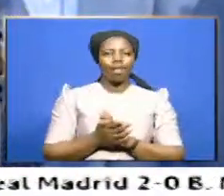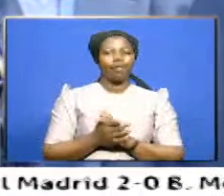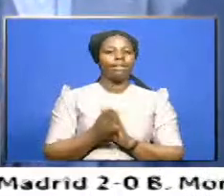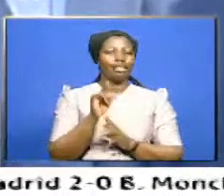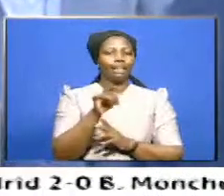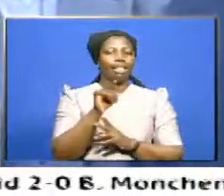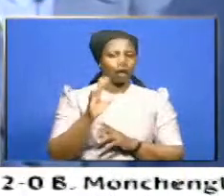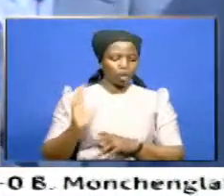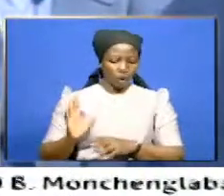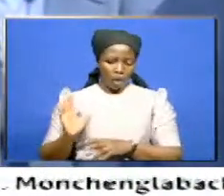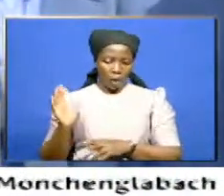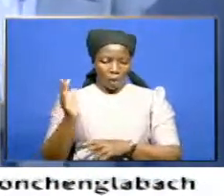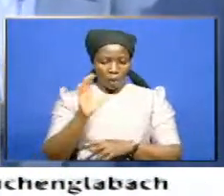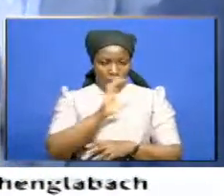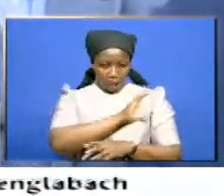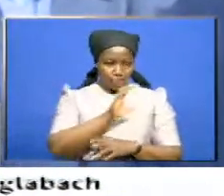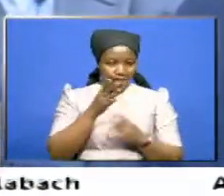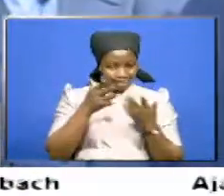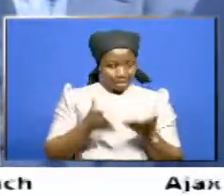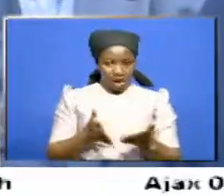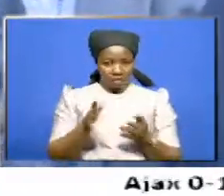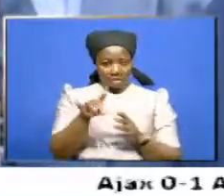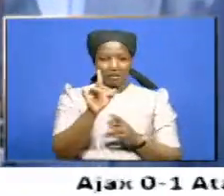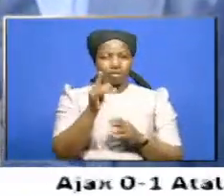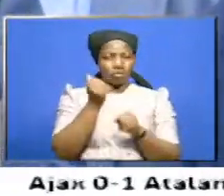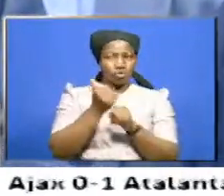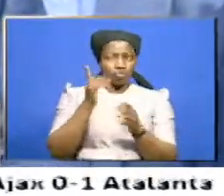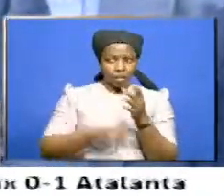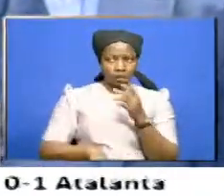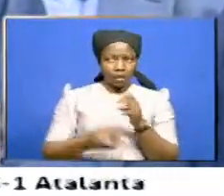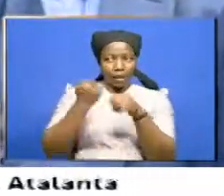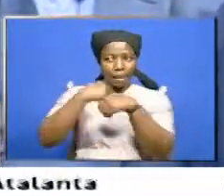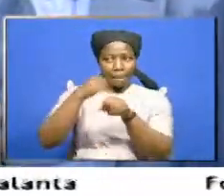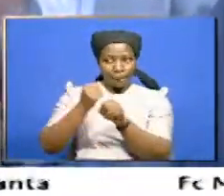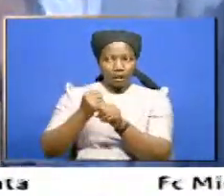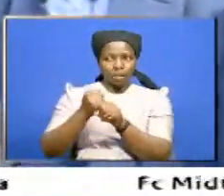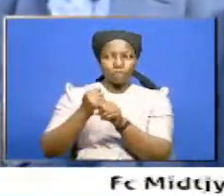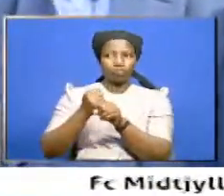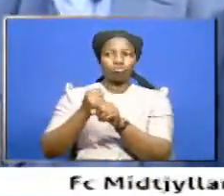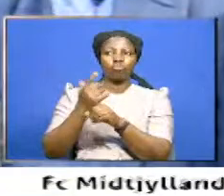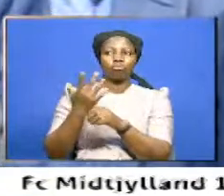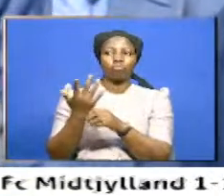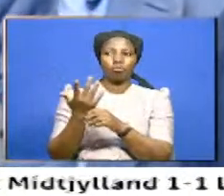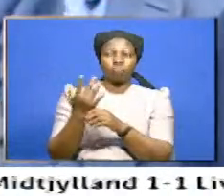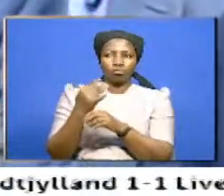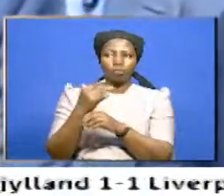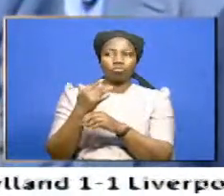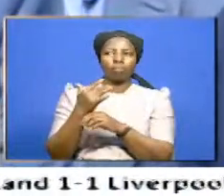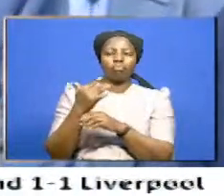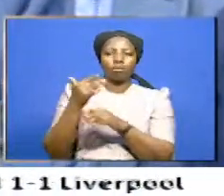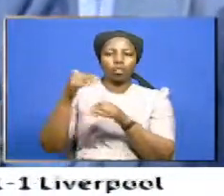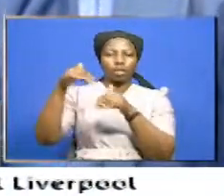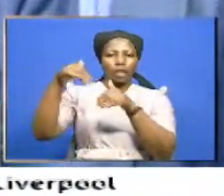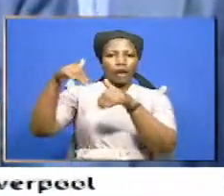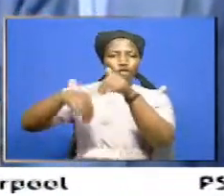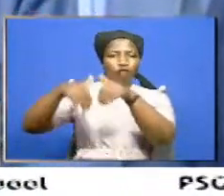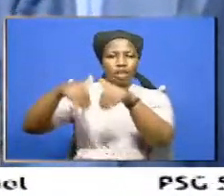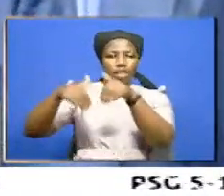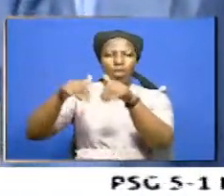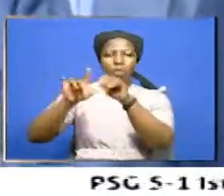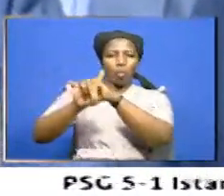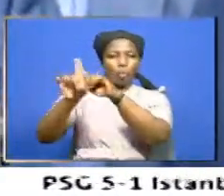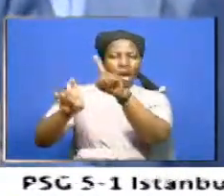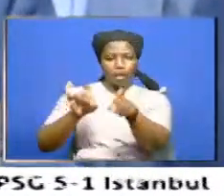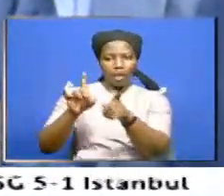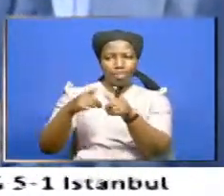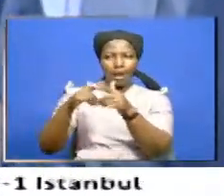now be able to frame referendum questions, and lastly, then the referendum itself. So